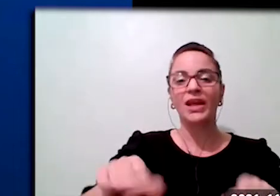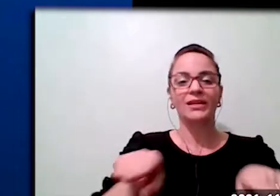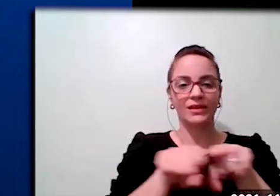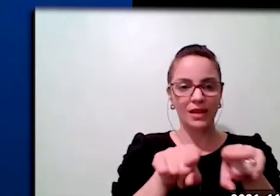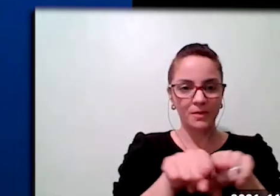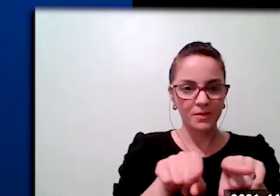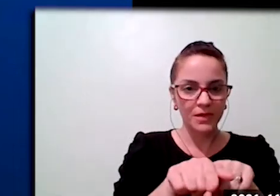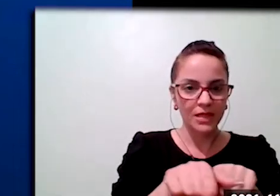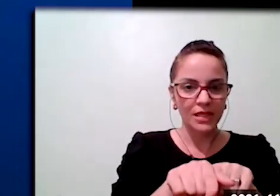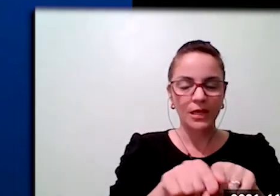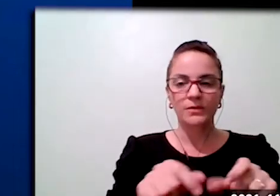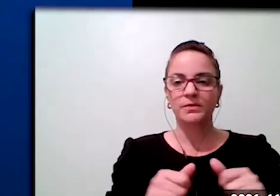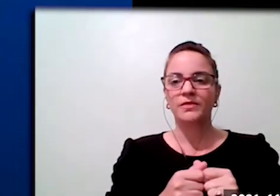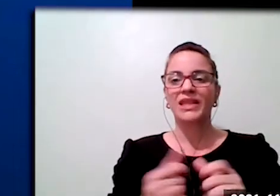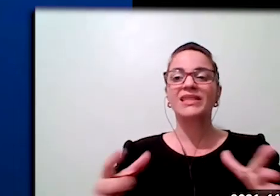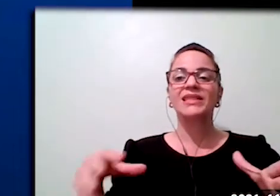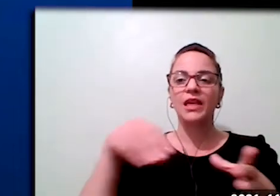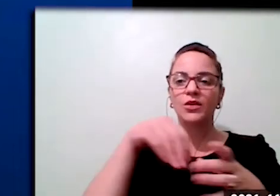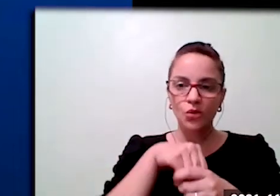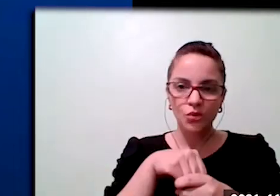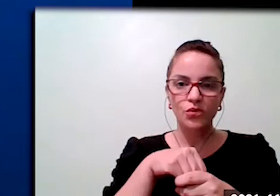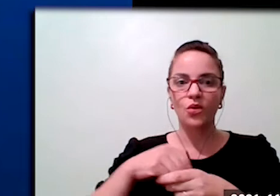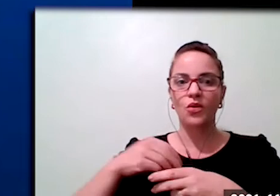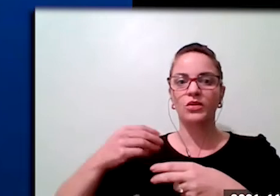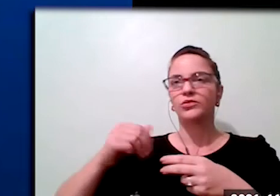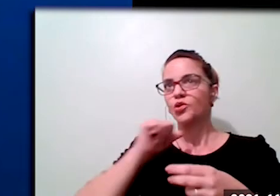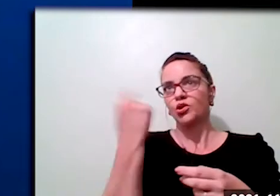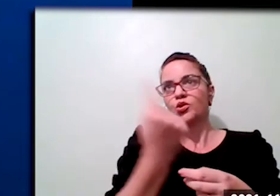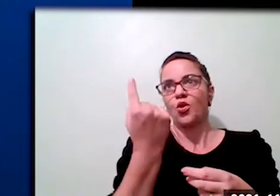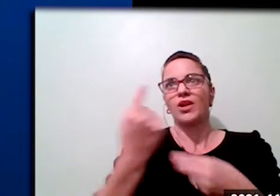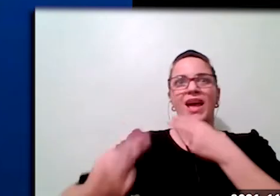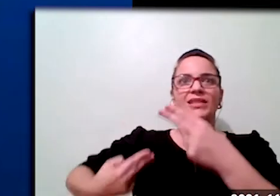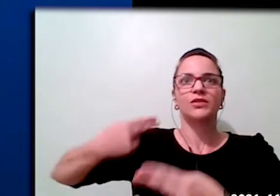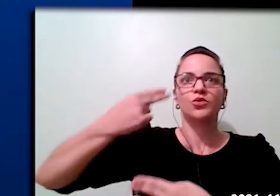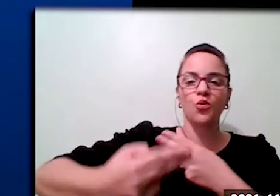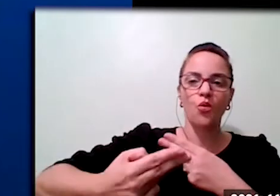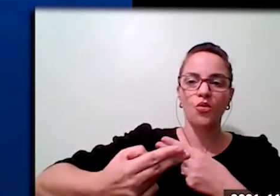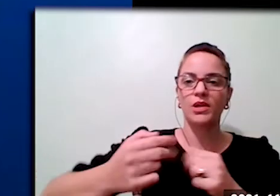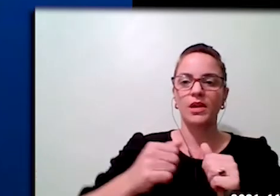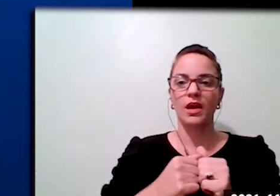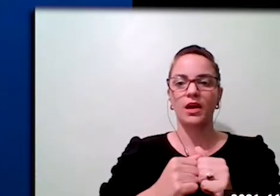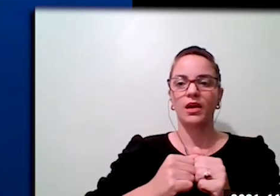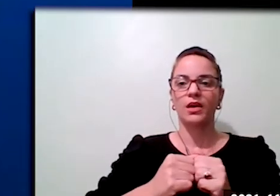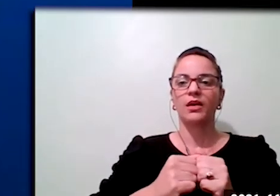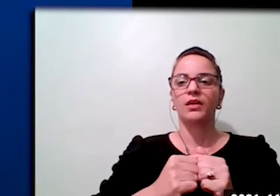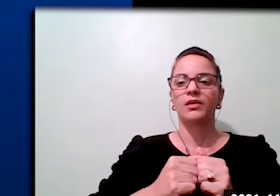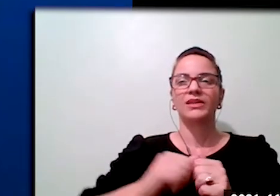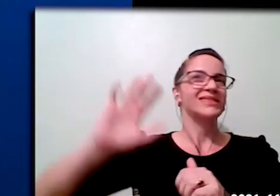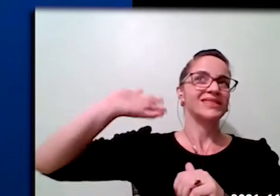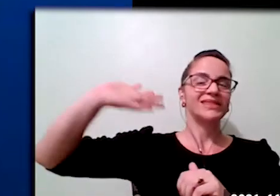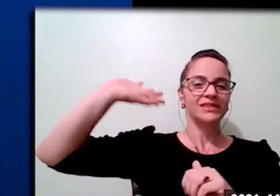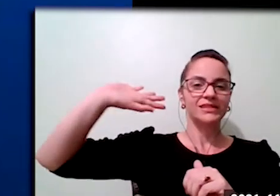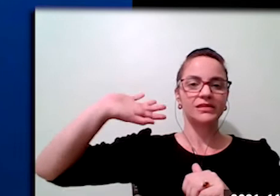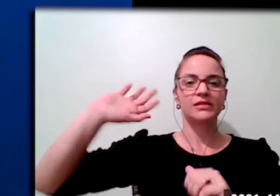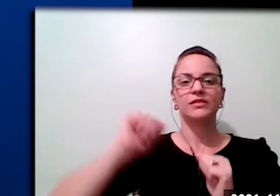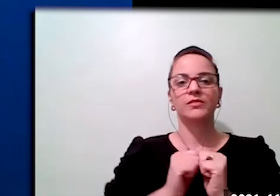here, we even included the historic, the area where the historic paso between the big island